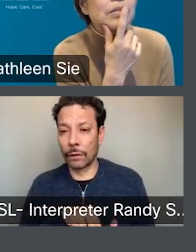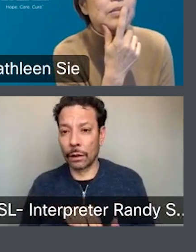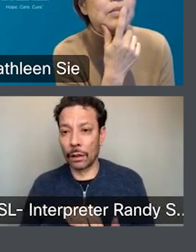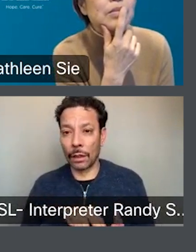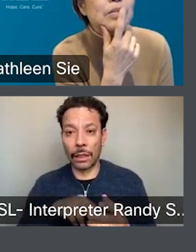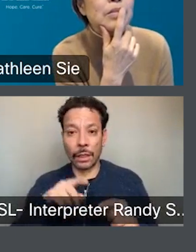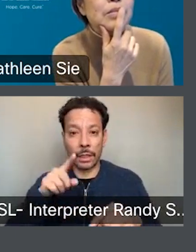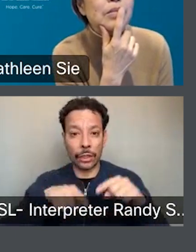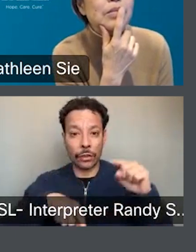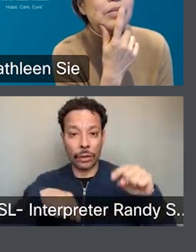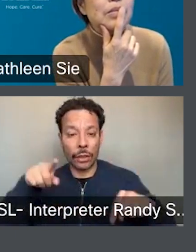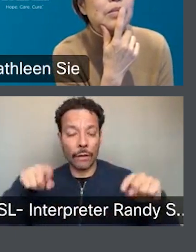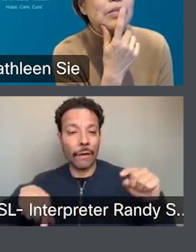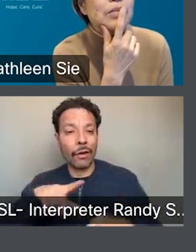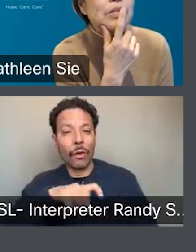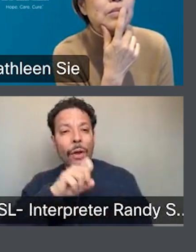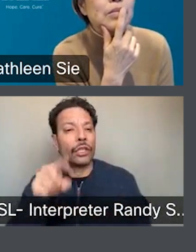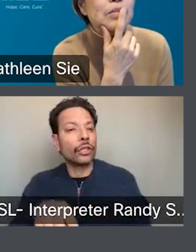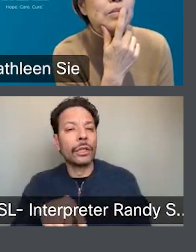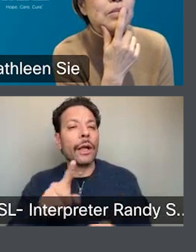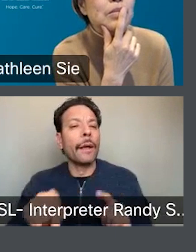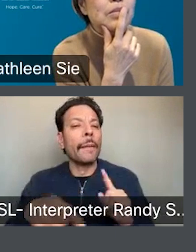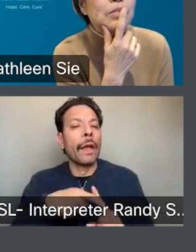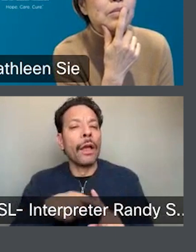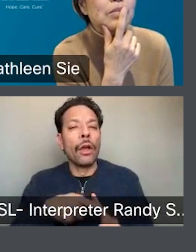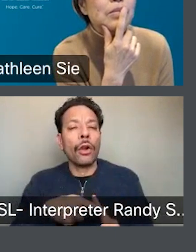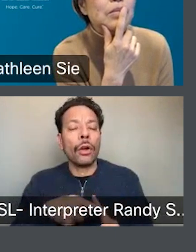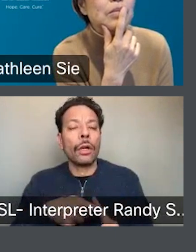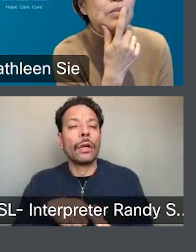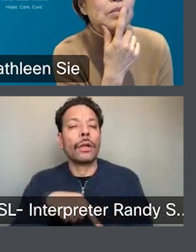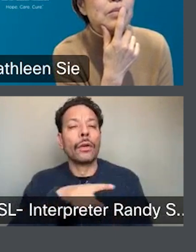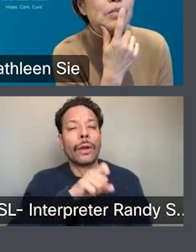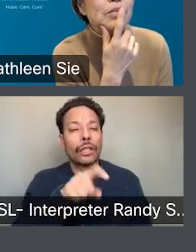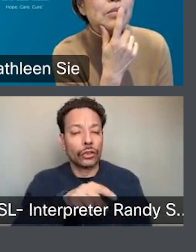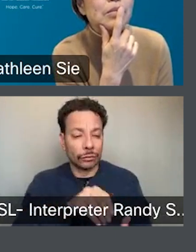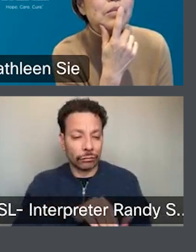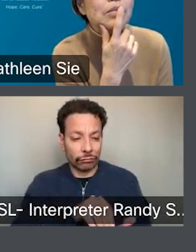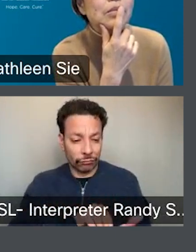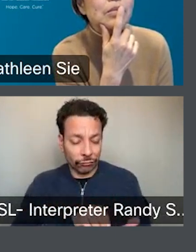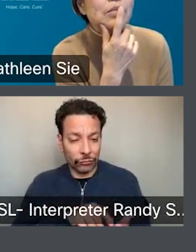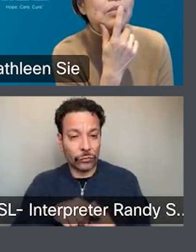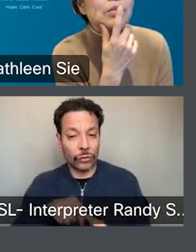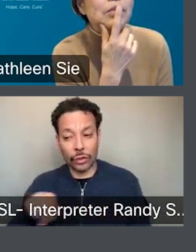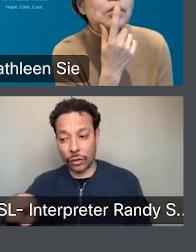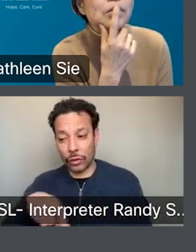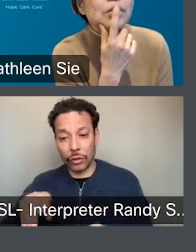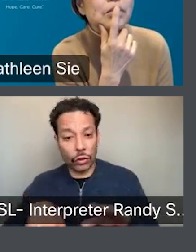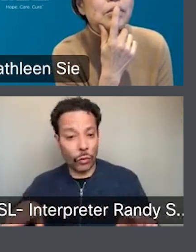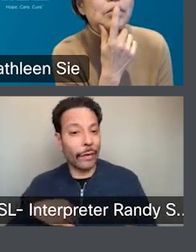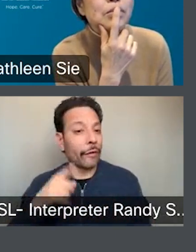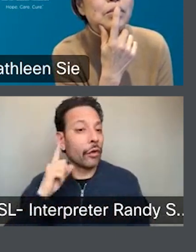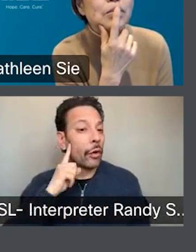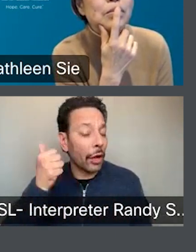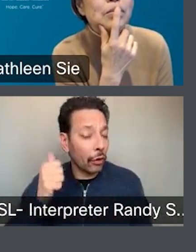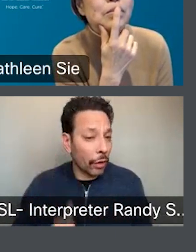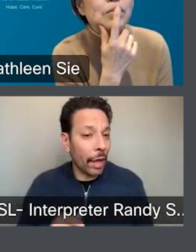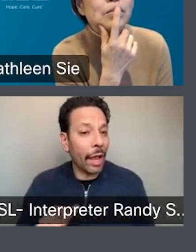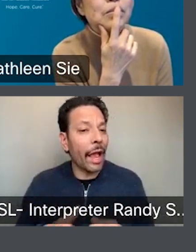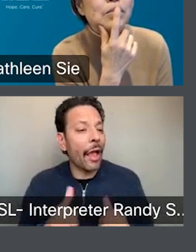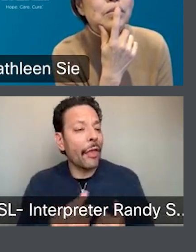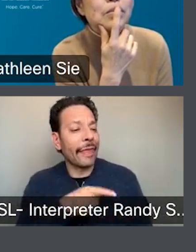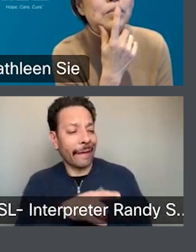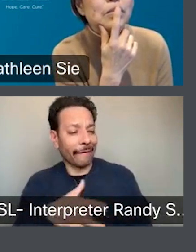series of questions about questionnaires that were posed to these children with unilateral hearing loss about how they felt